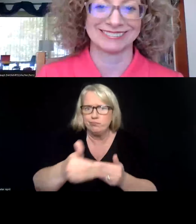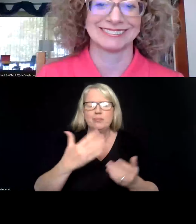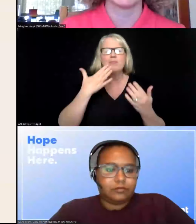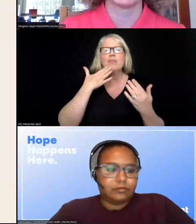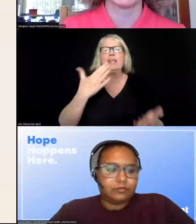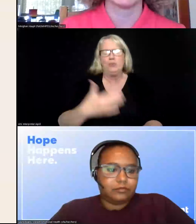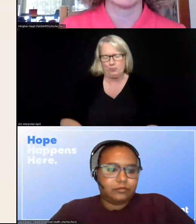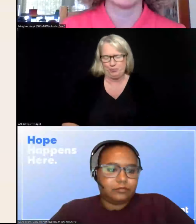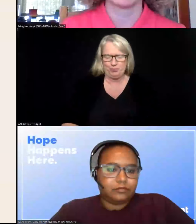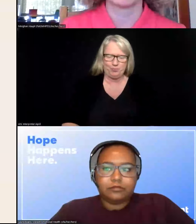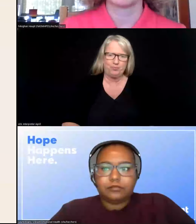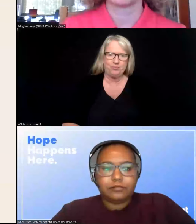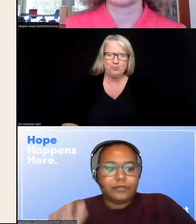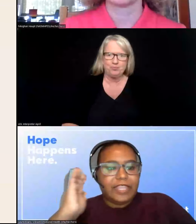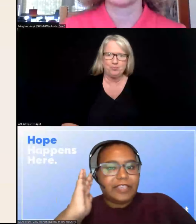Laura.